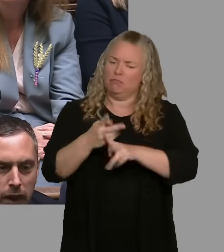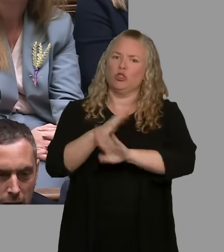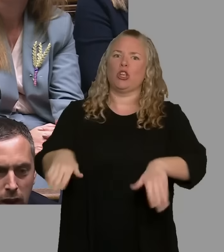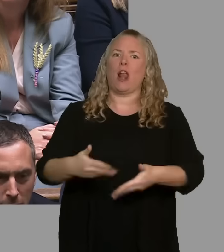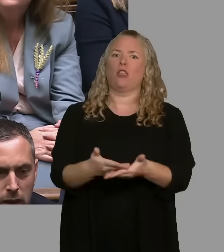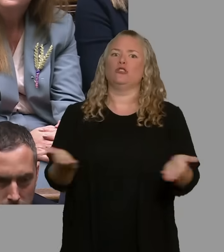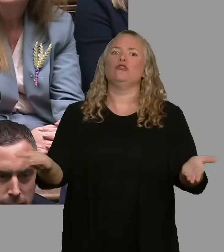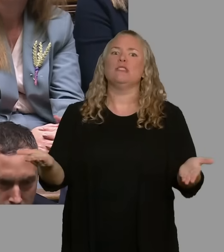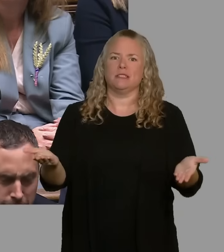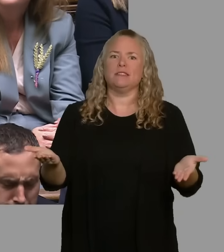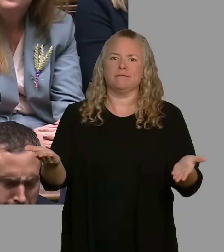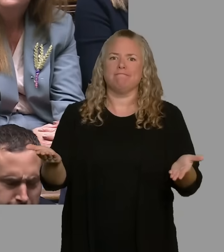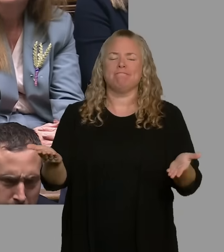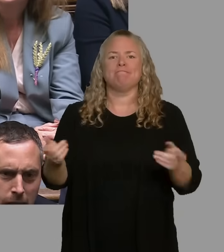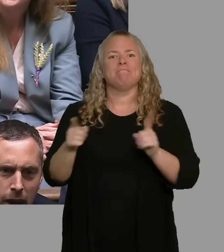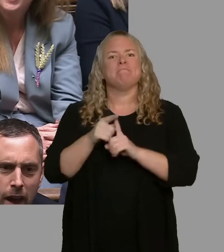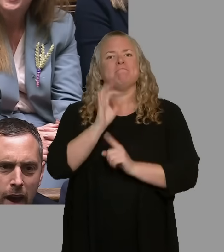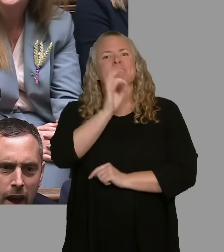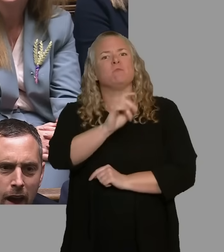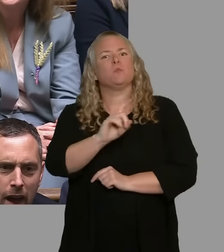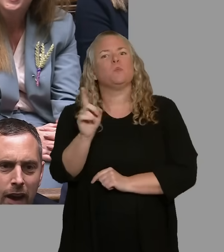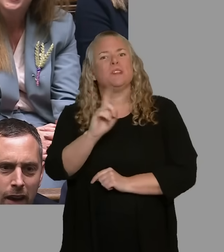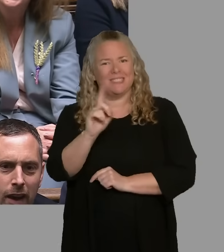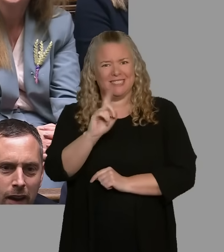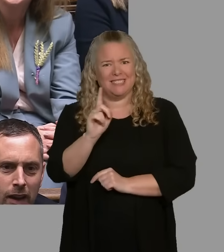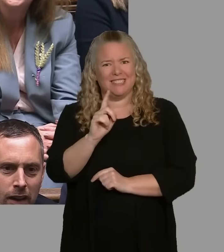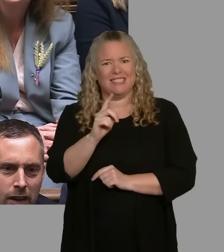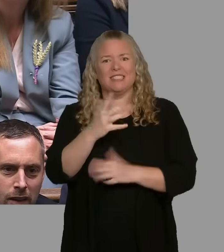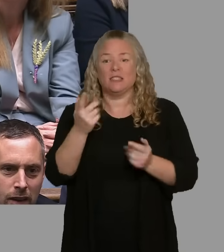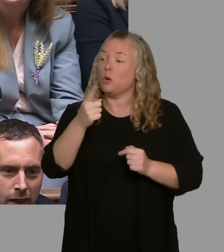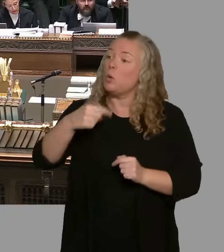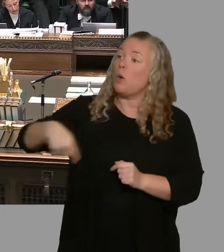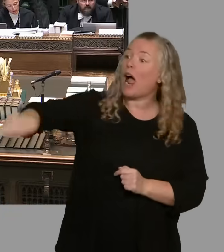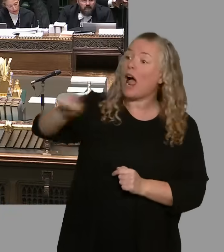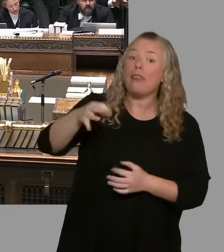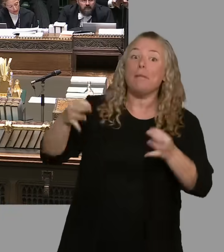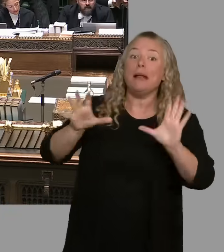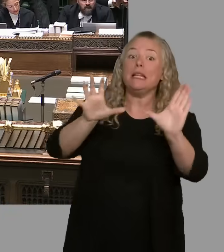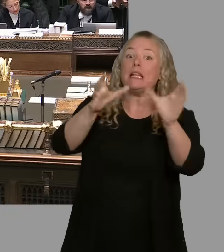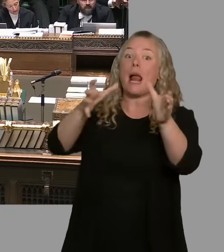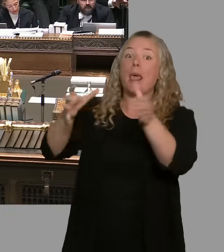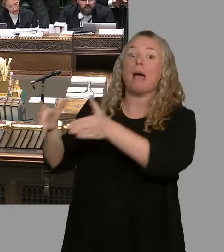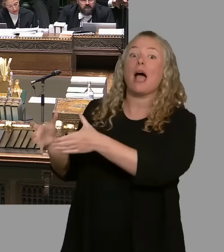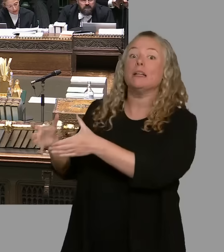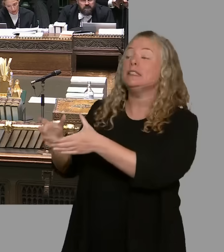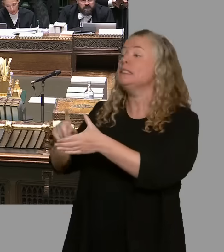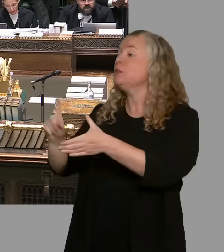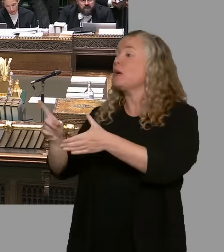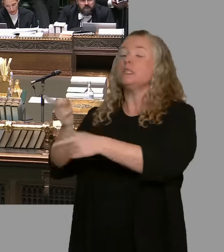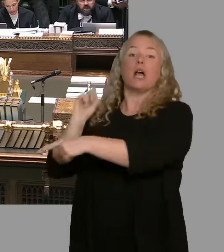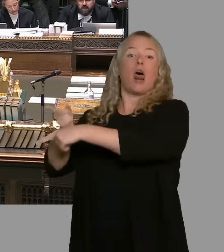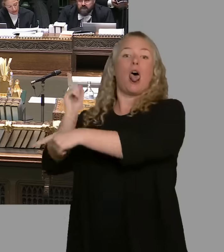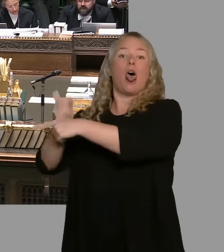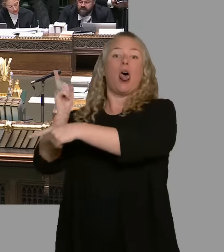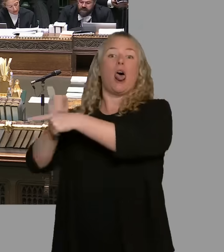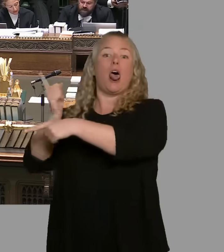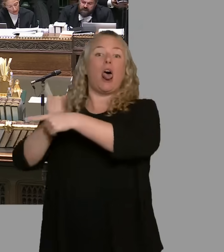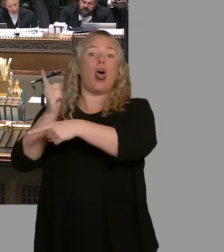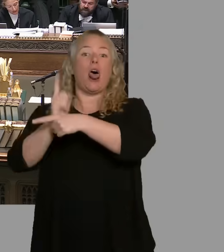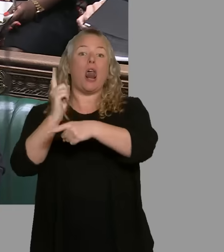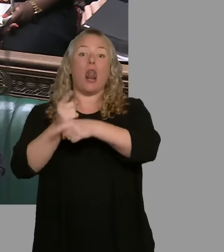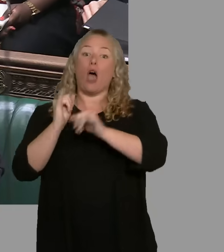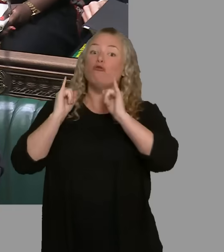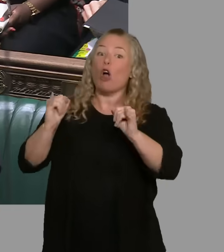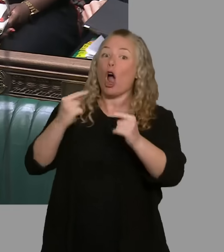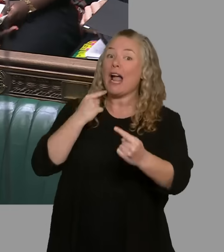who spread false rumours about vaccination? Well, my honourable friend speaks with